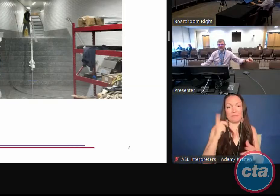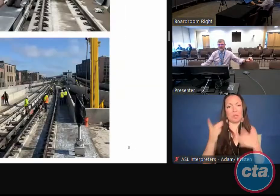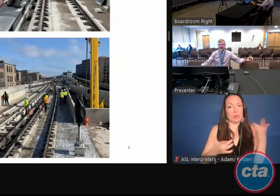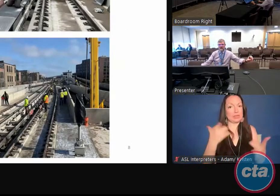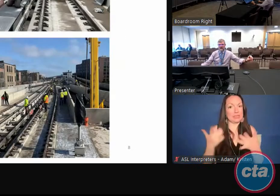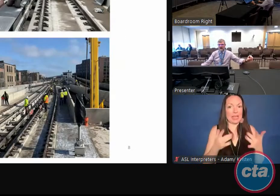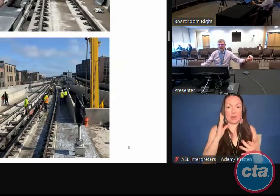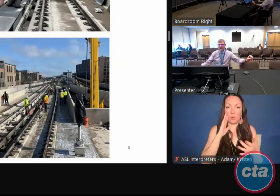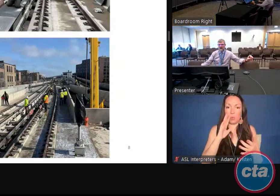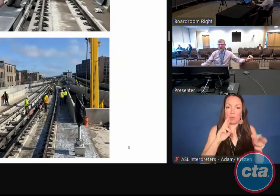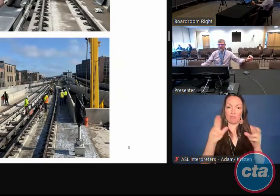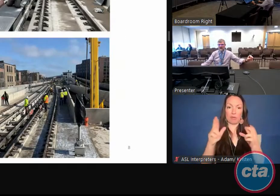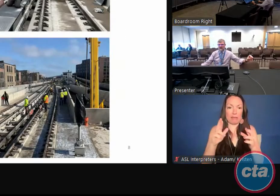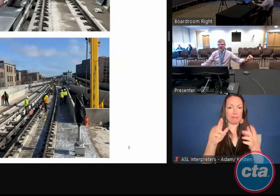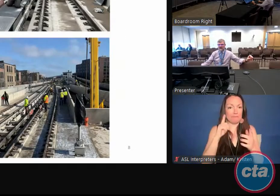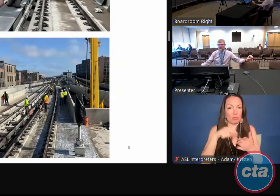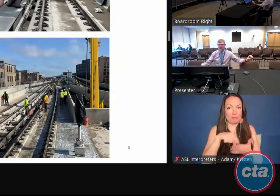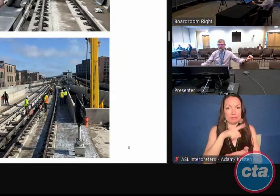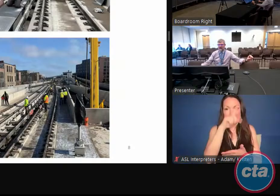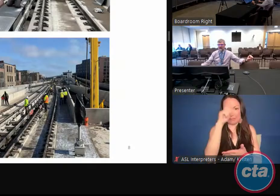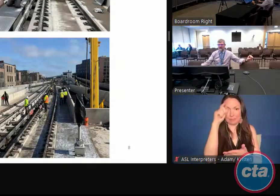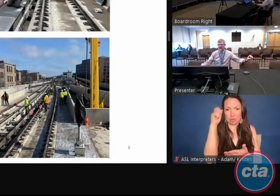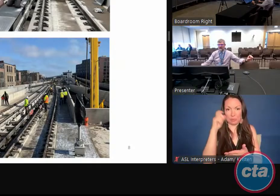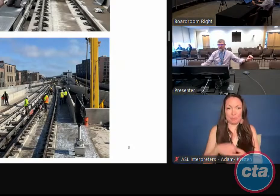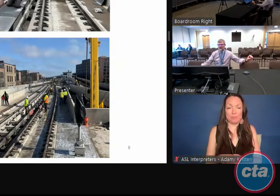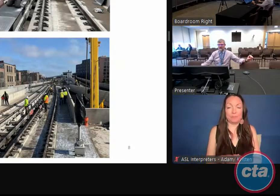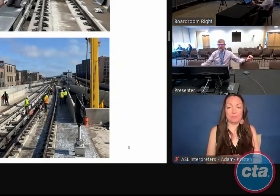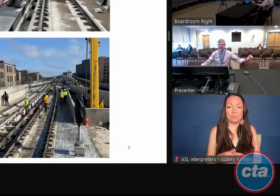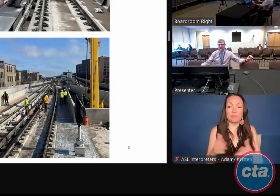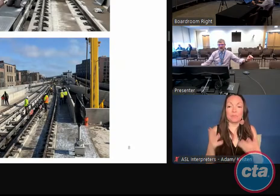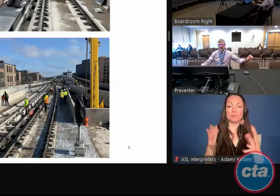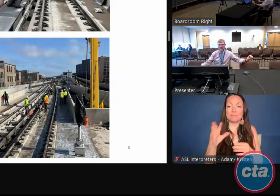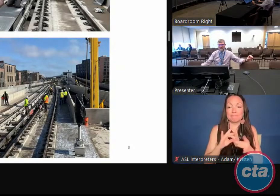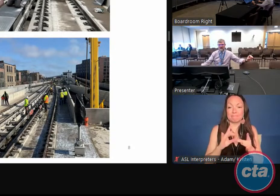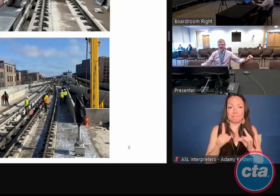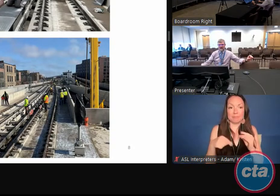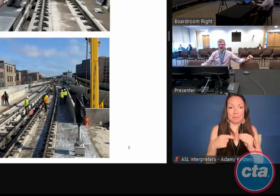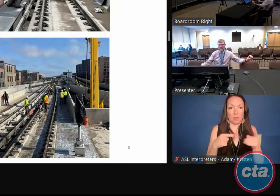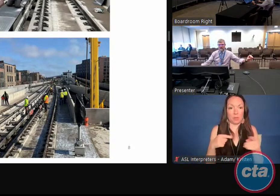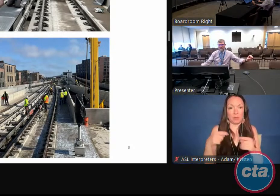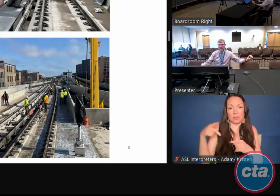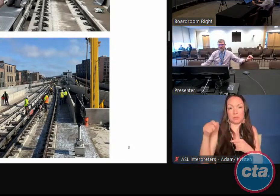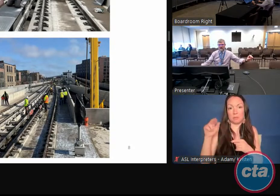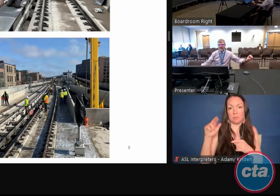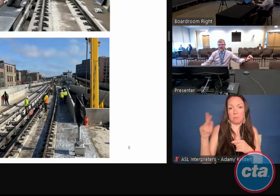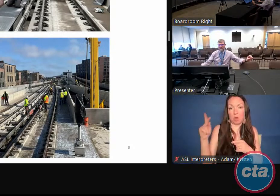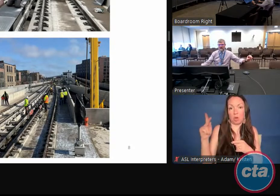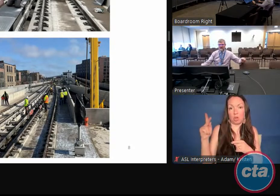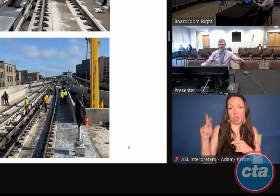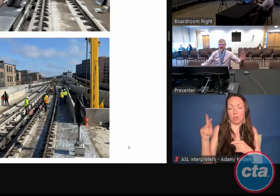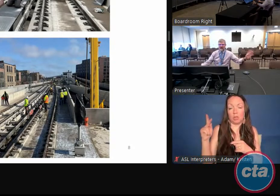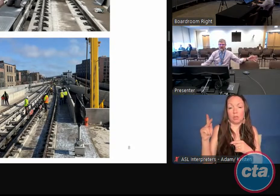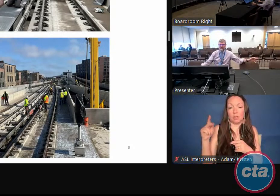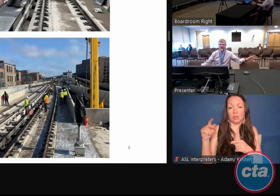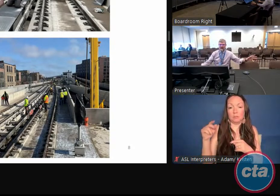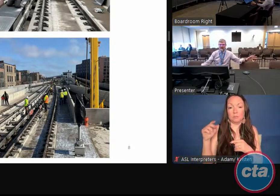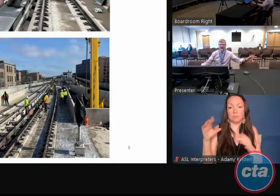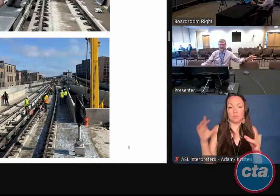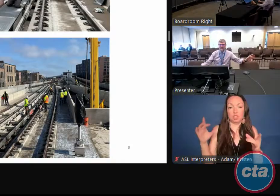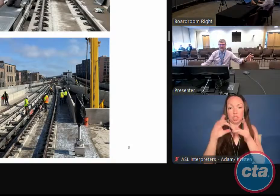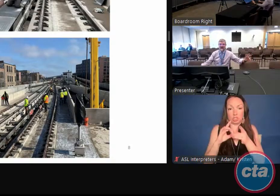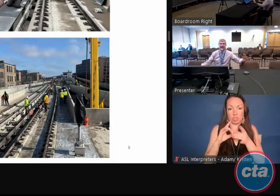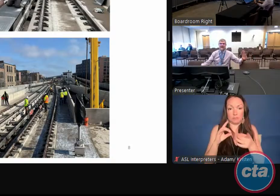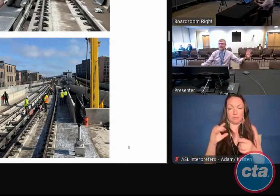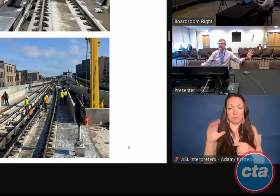summer. And then I talked a little bit about this earlier. This is Clark Junction. Again, it is CTA